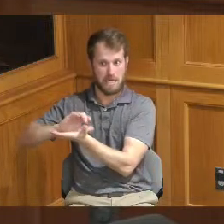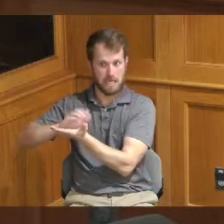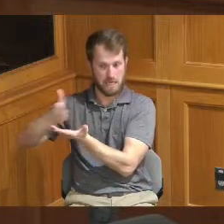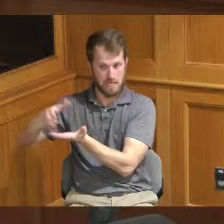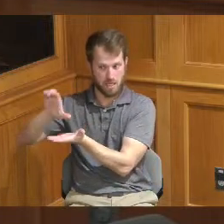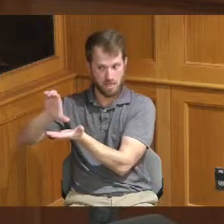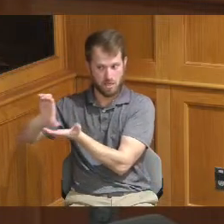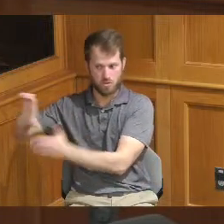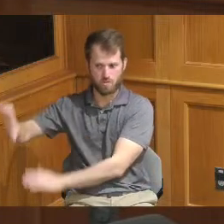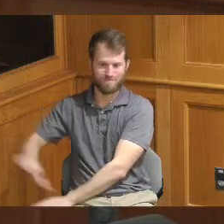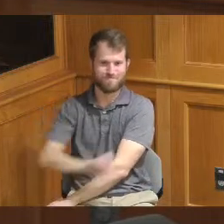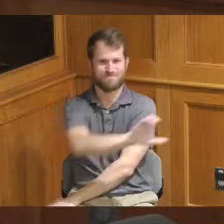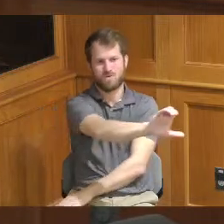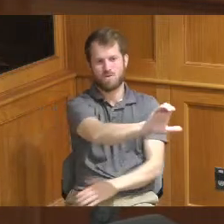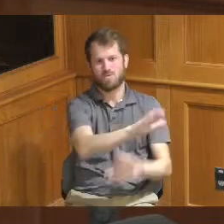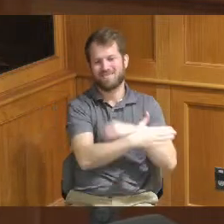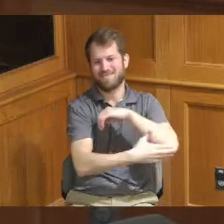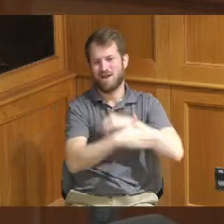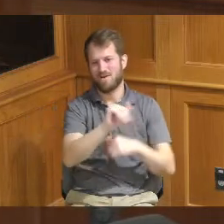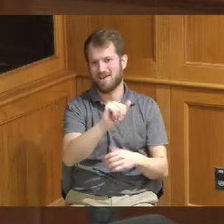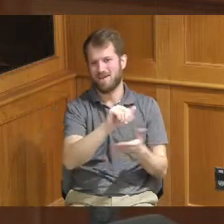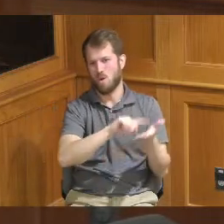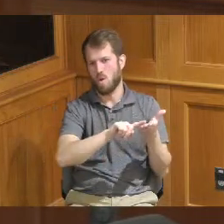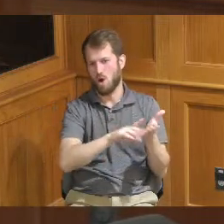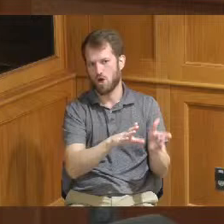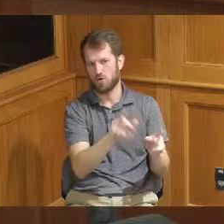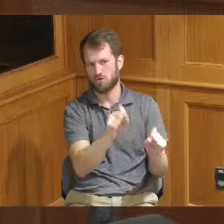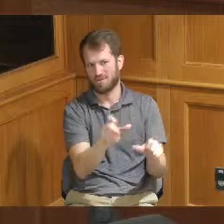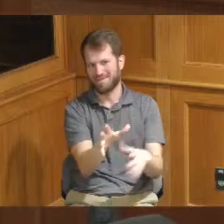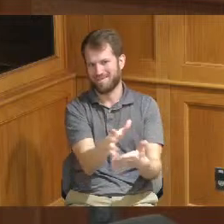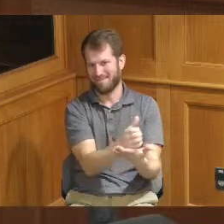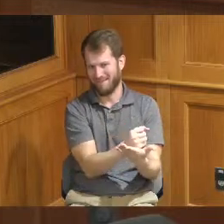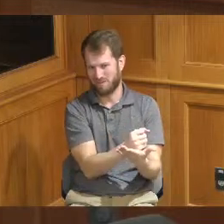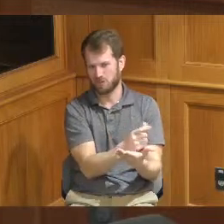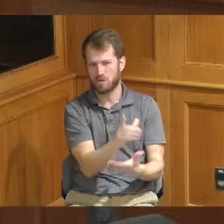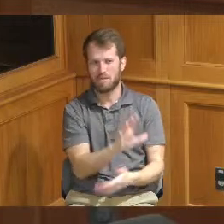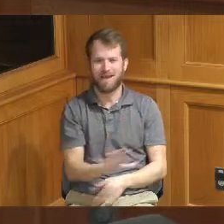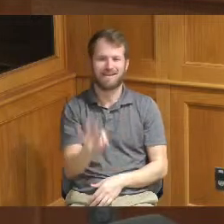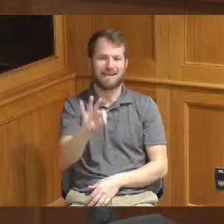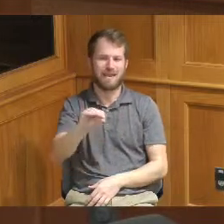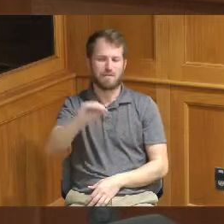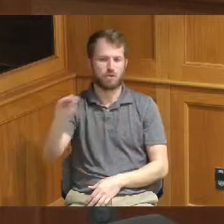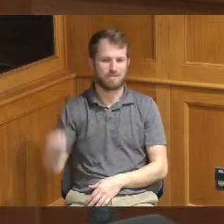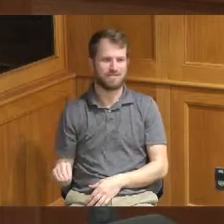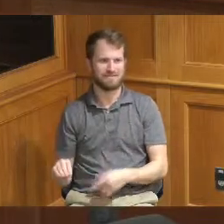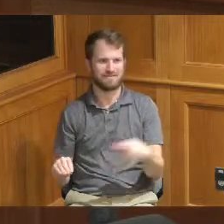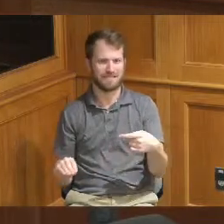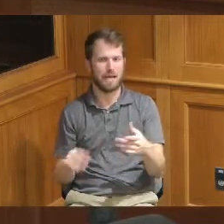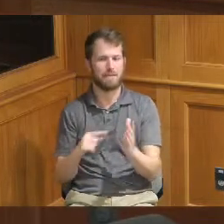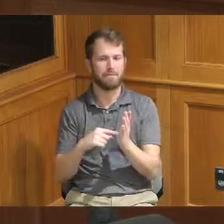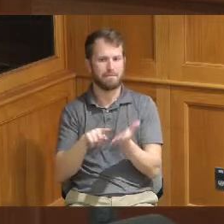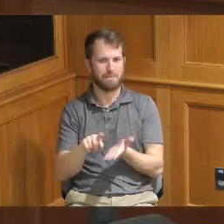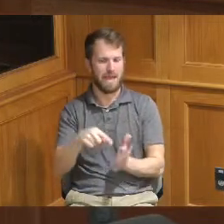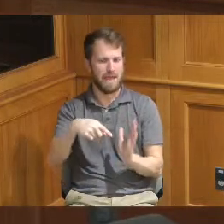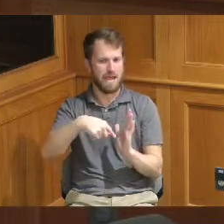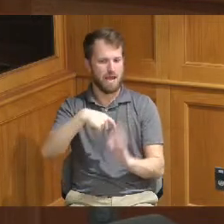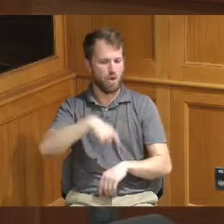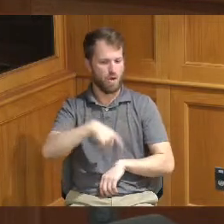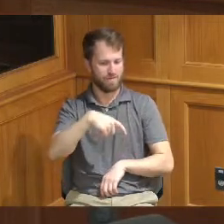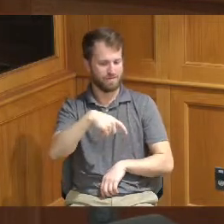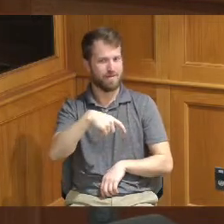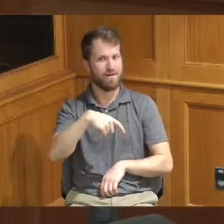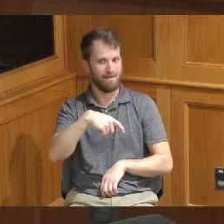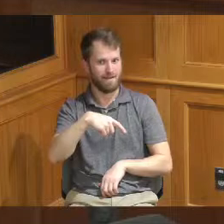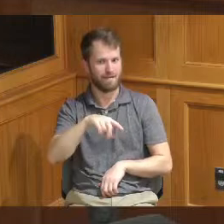to the county auditor for collection. This year we had approximately 90% of the bills were paid on time within the 60-day